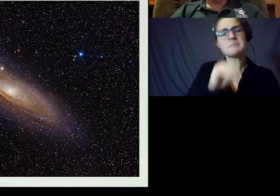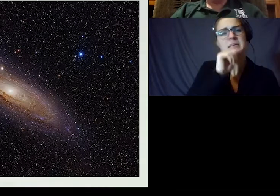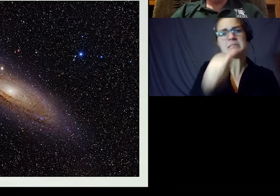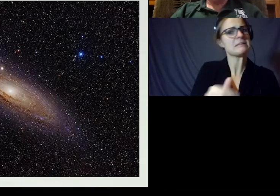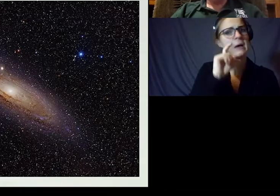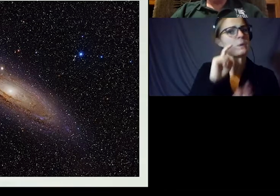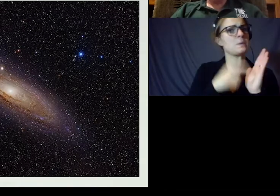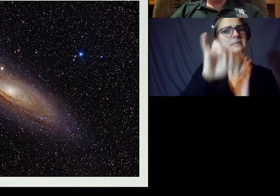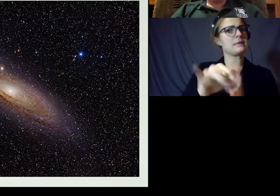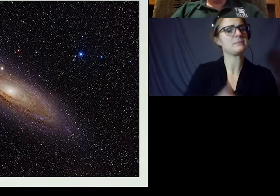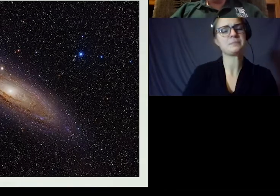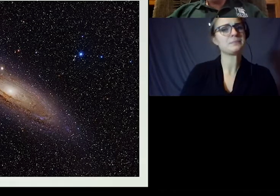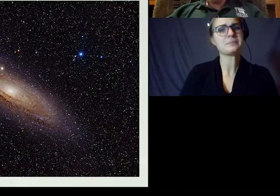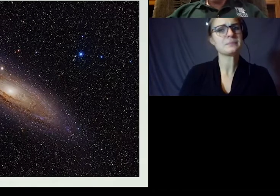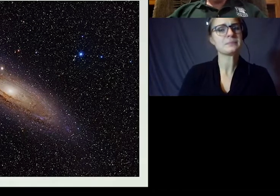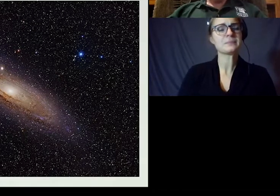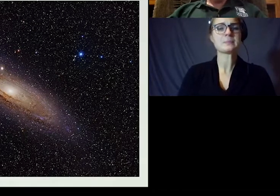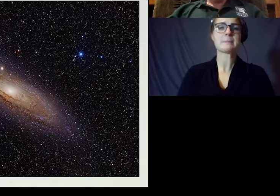looking at the Perseids.